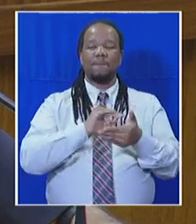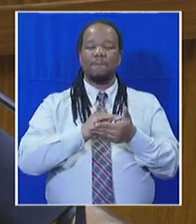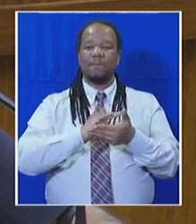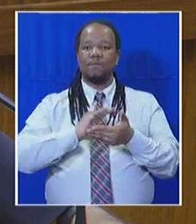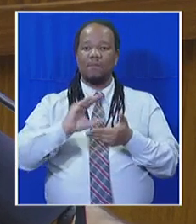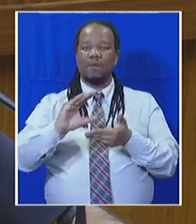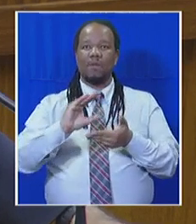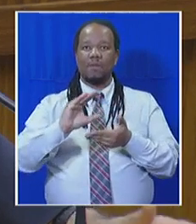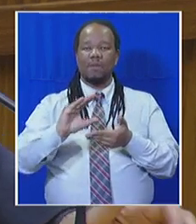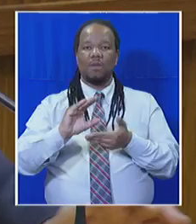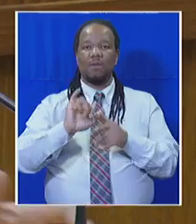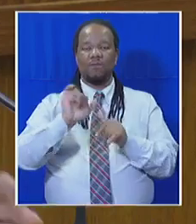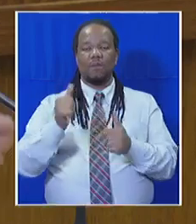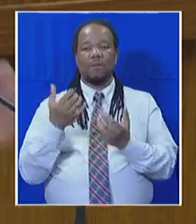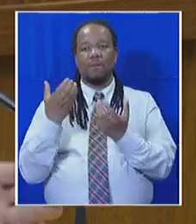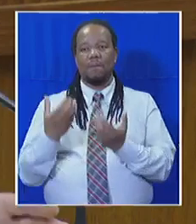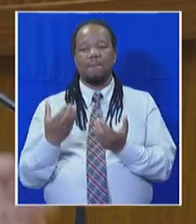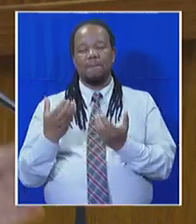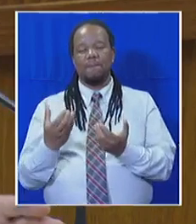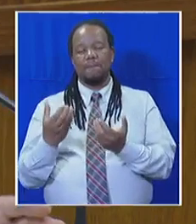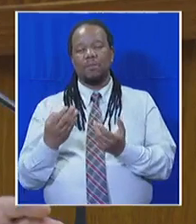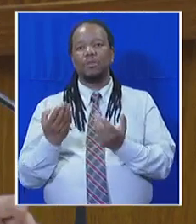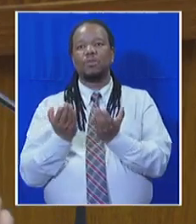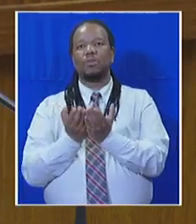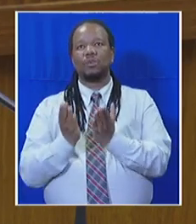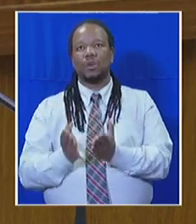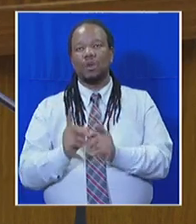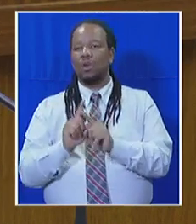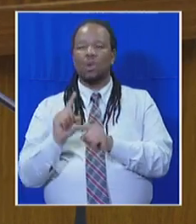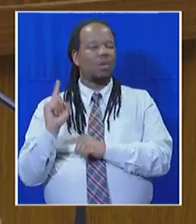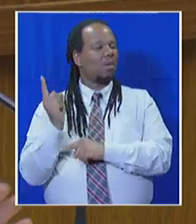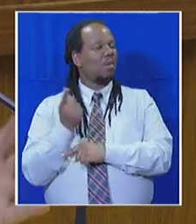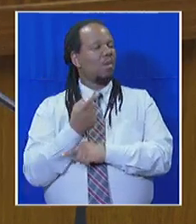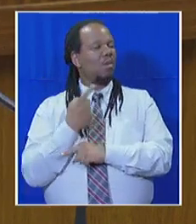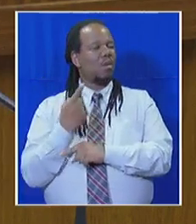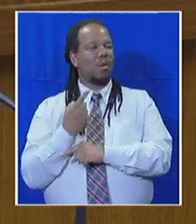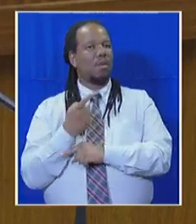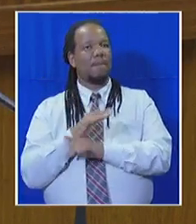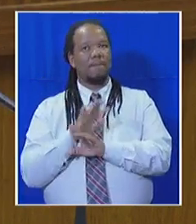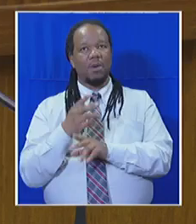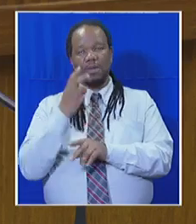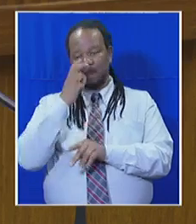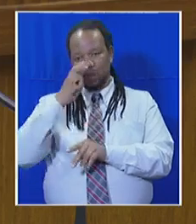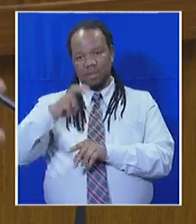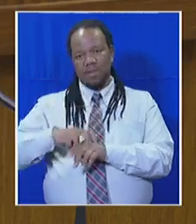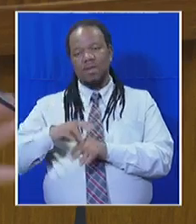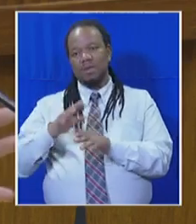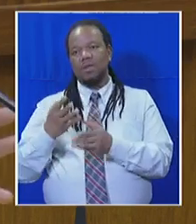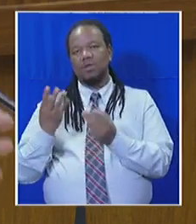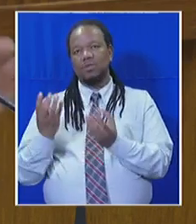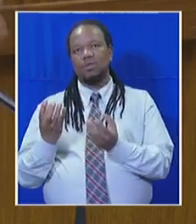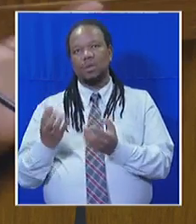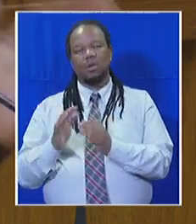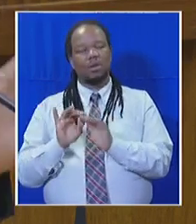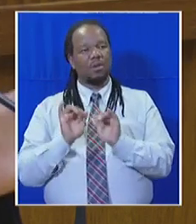education for the needy. We say not poor, but needy, because we don't want to lose what's called the missing middle. And we think it's for